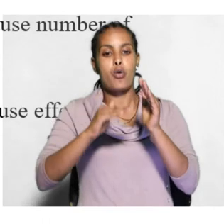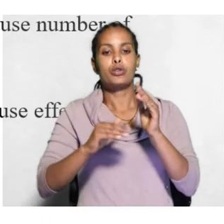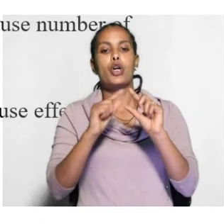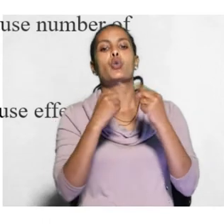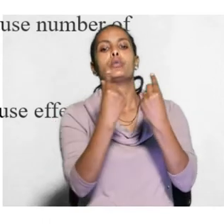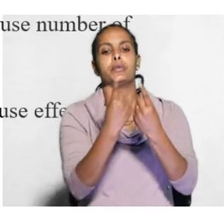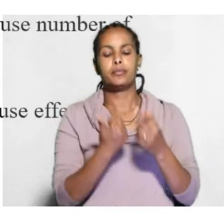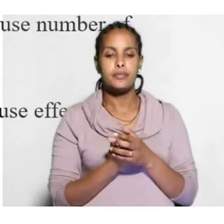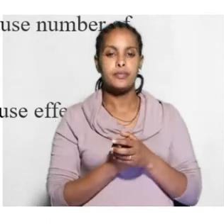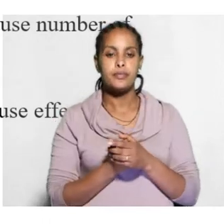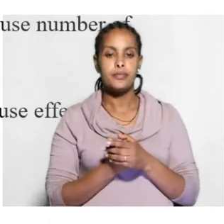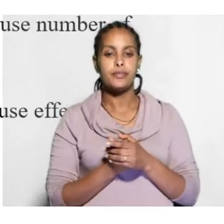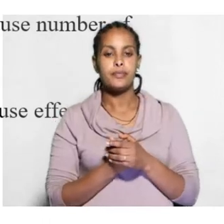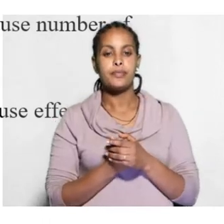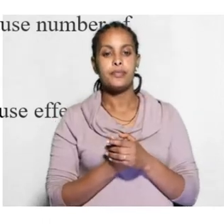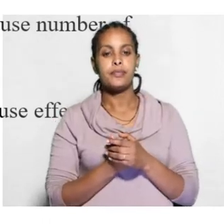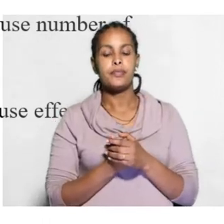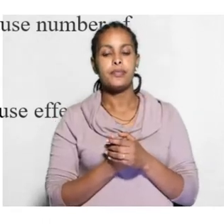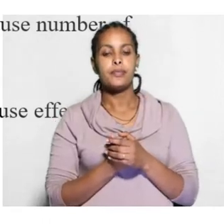group.